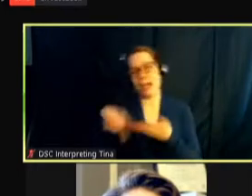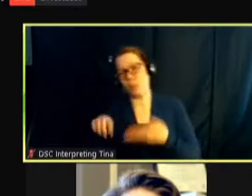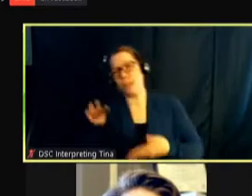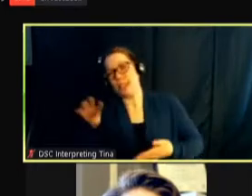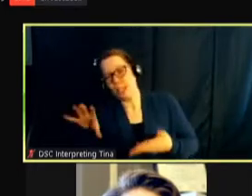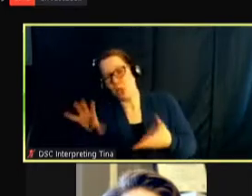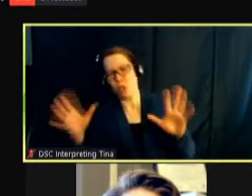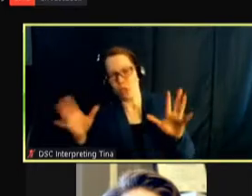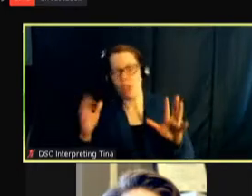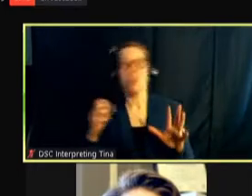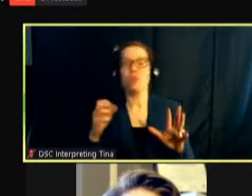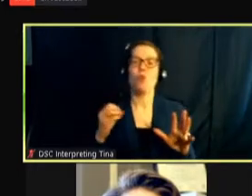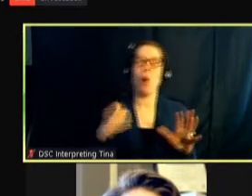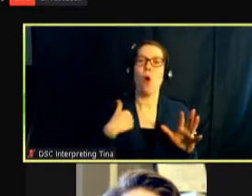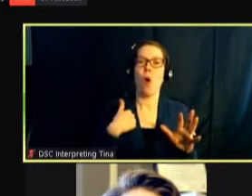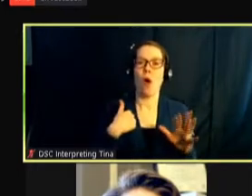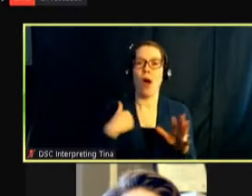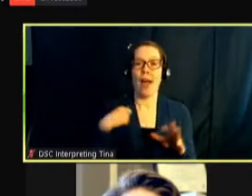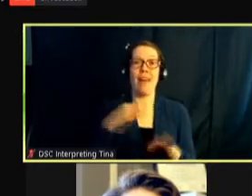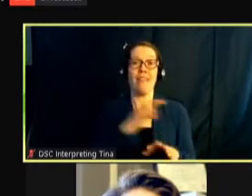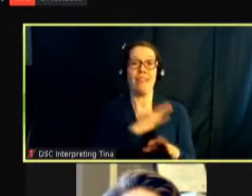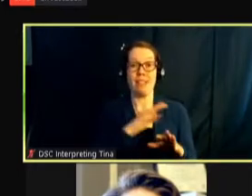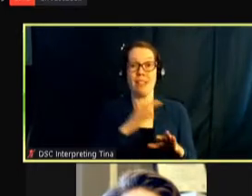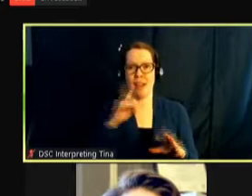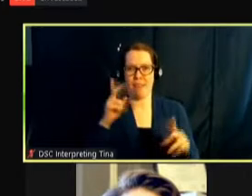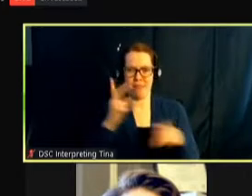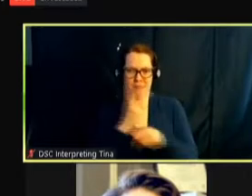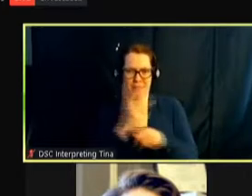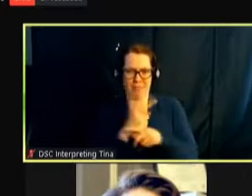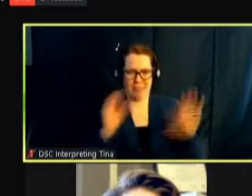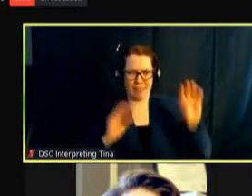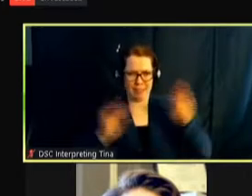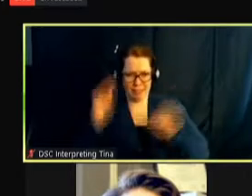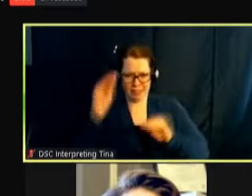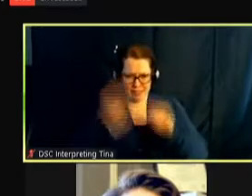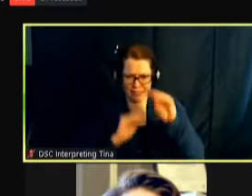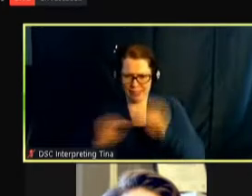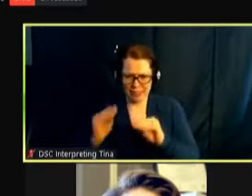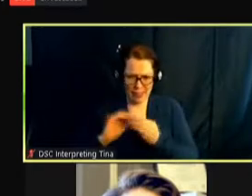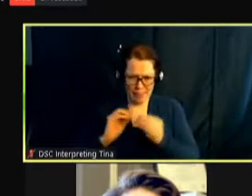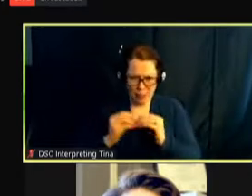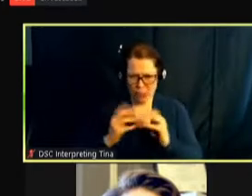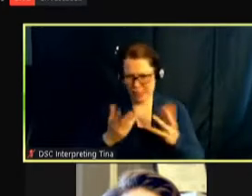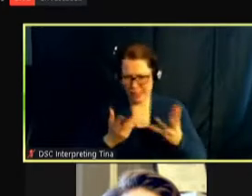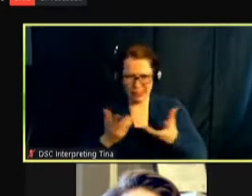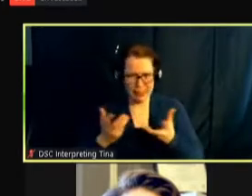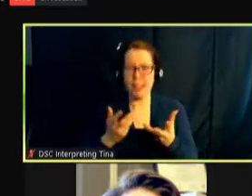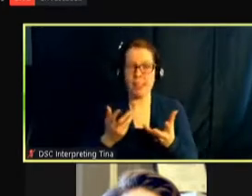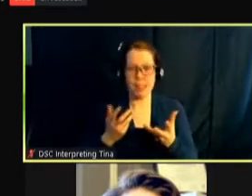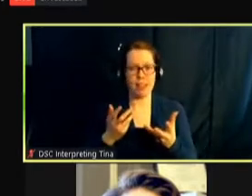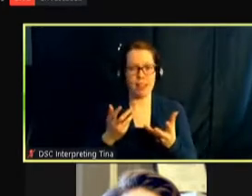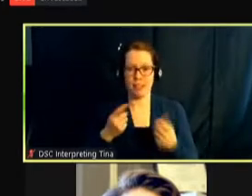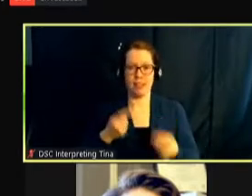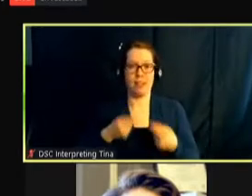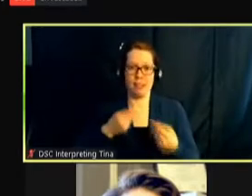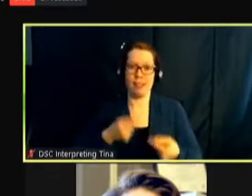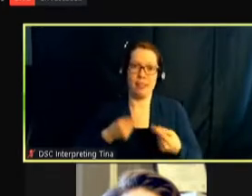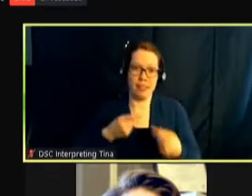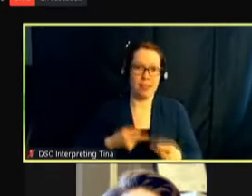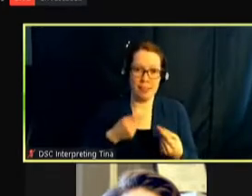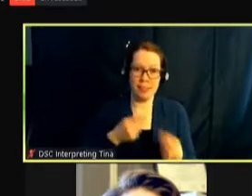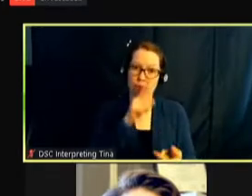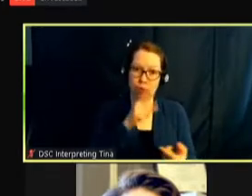I have staff members trying to, again, take the puzzle and make it all work. And at times it is like herding cats with all